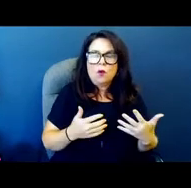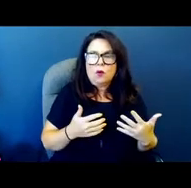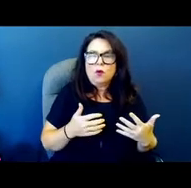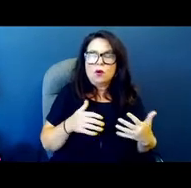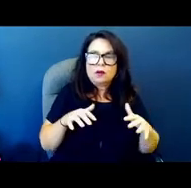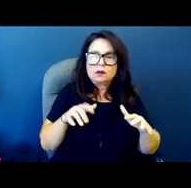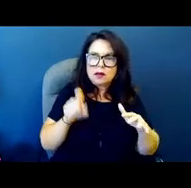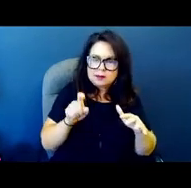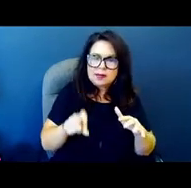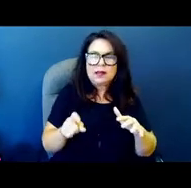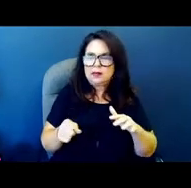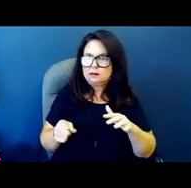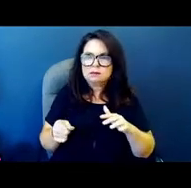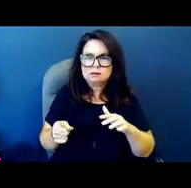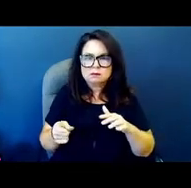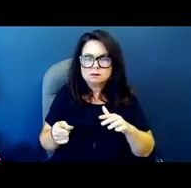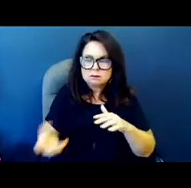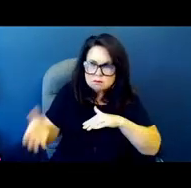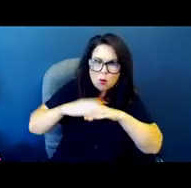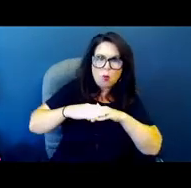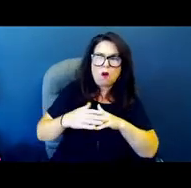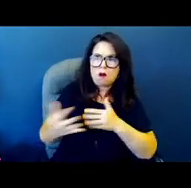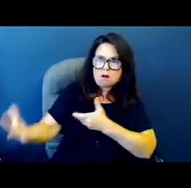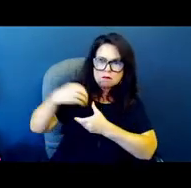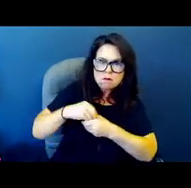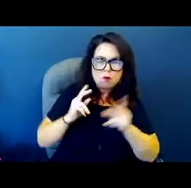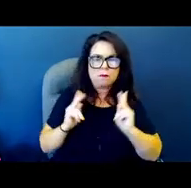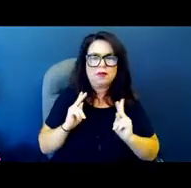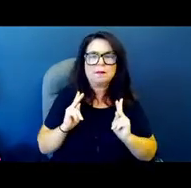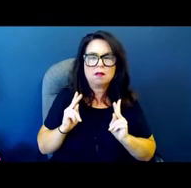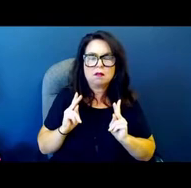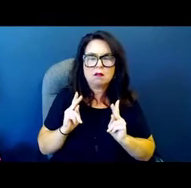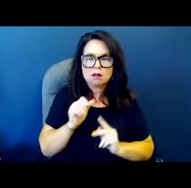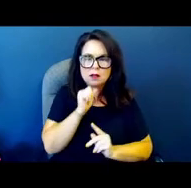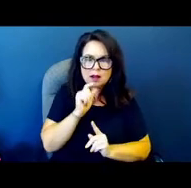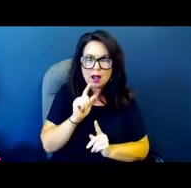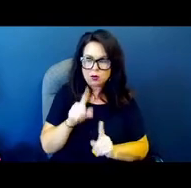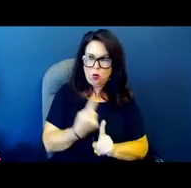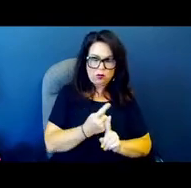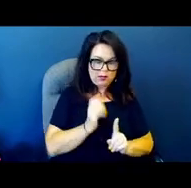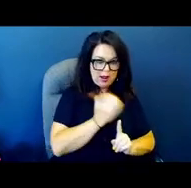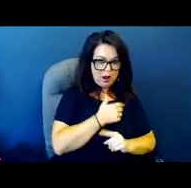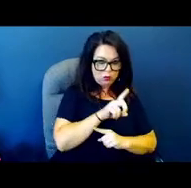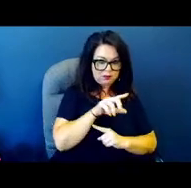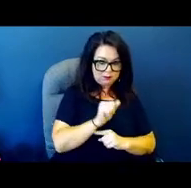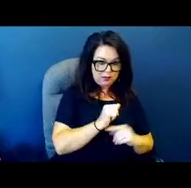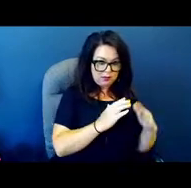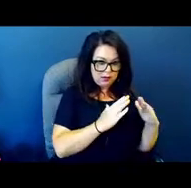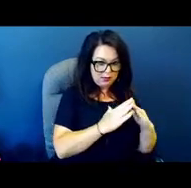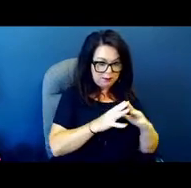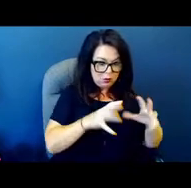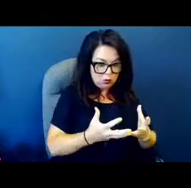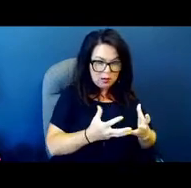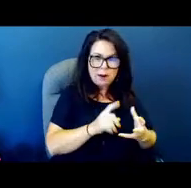just the community that's directly impacted, like me, through our lived experience